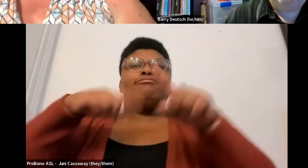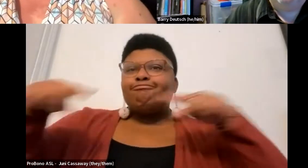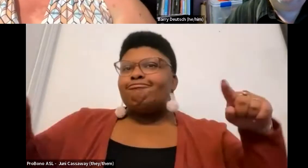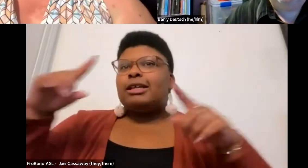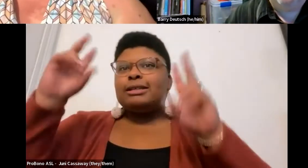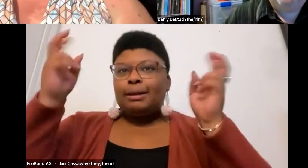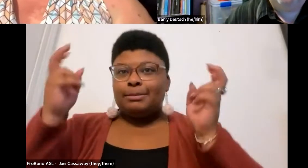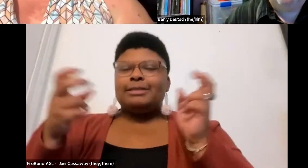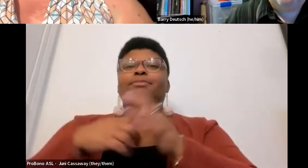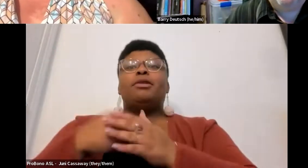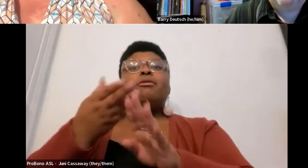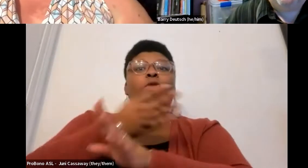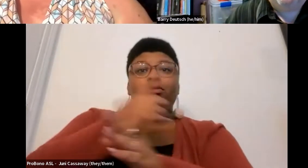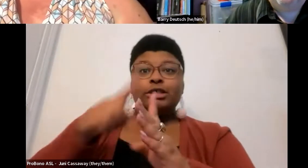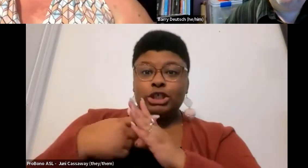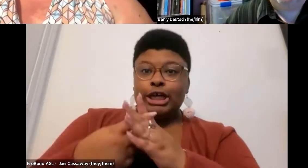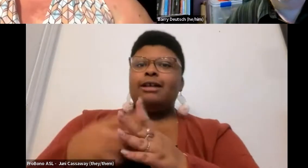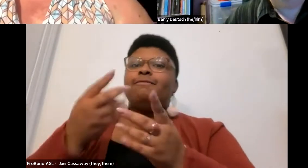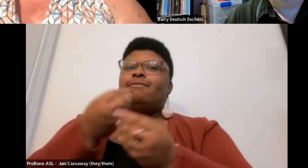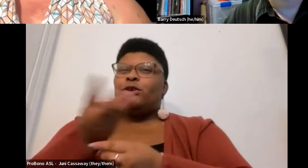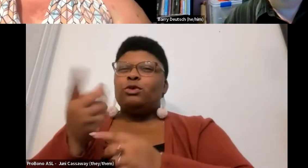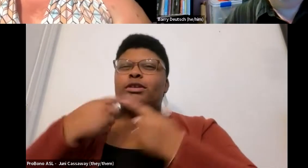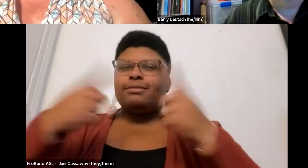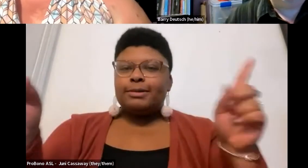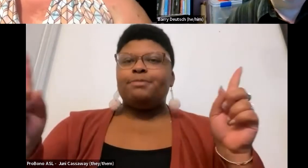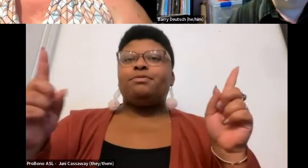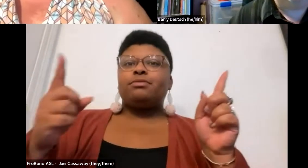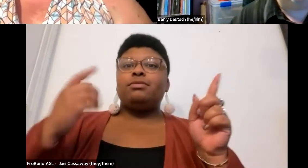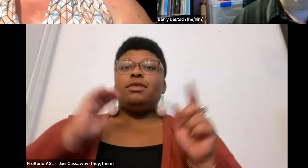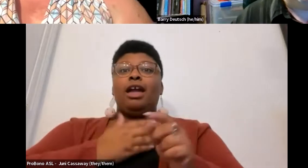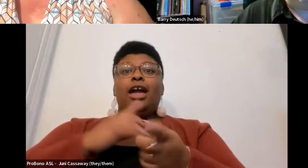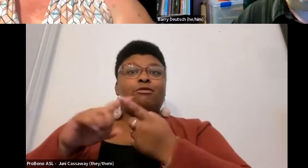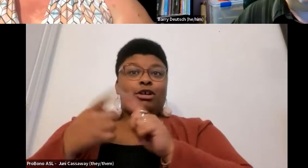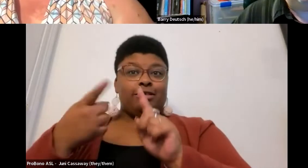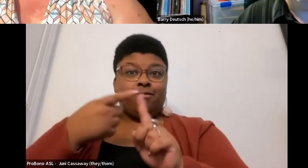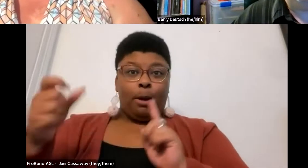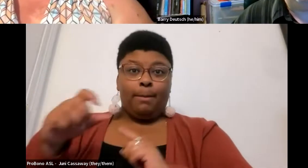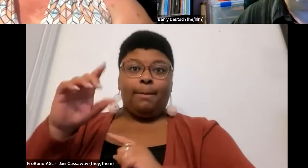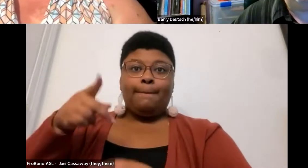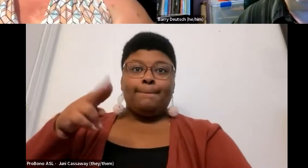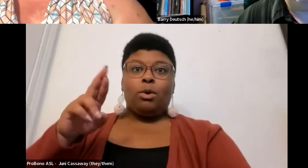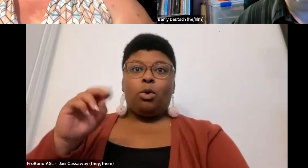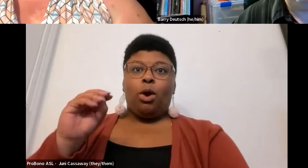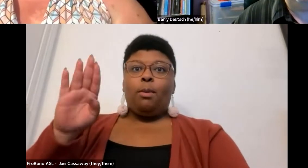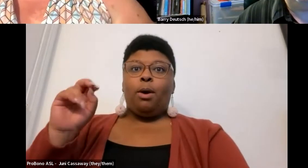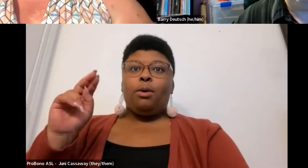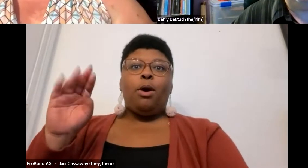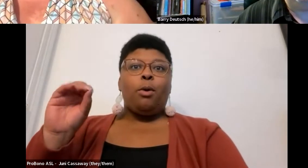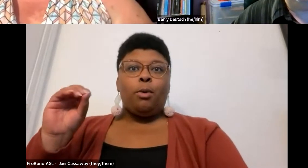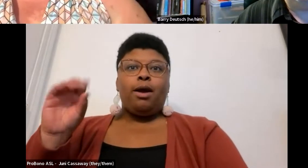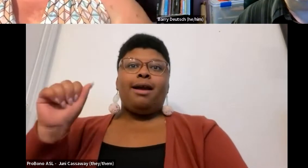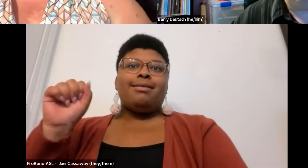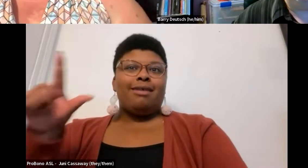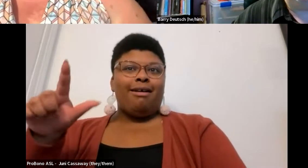announcements. We are joined today by our friends from Pro Bono ASL, who are doing ASL interpreting for